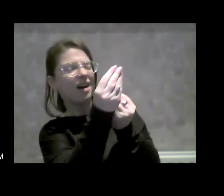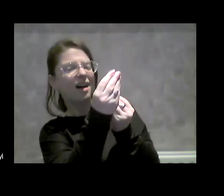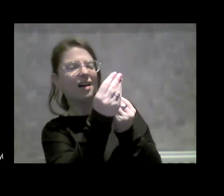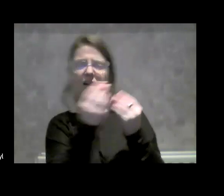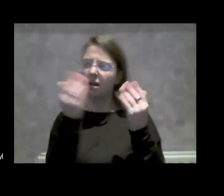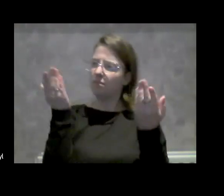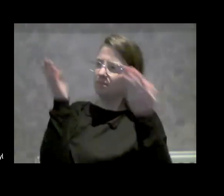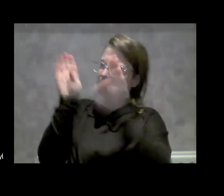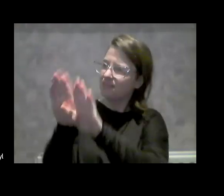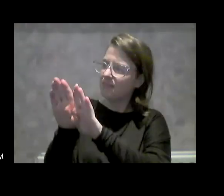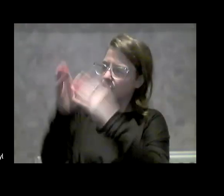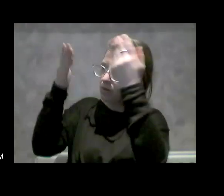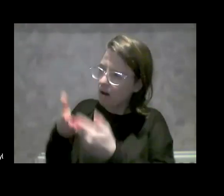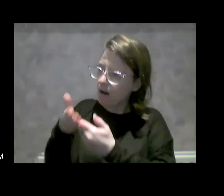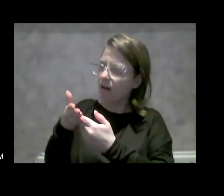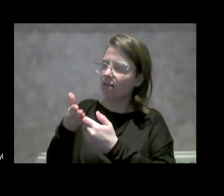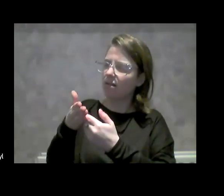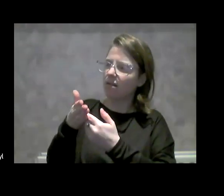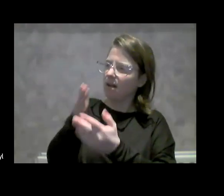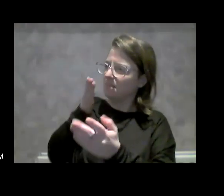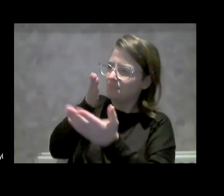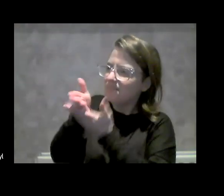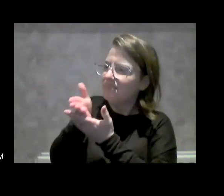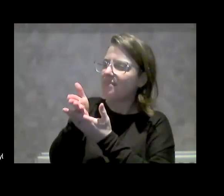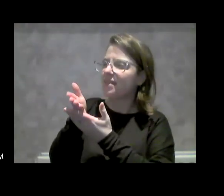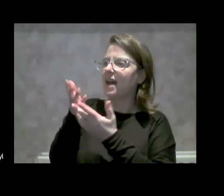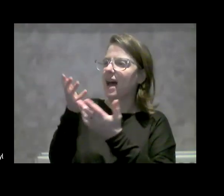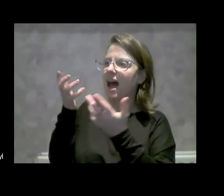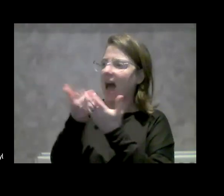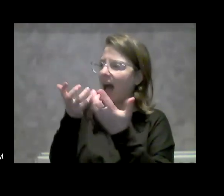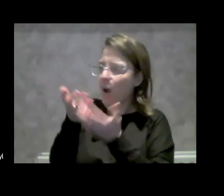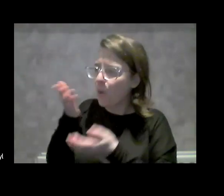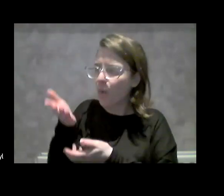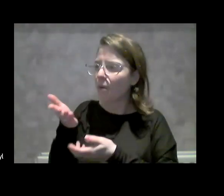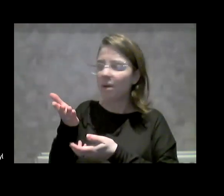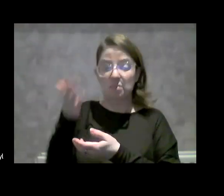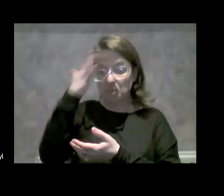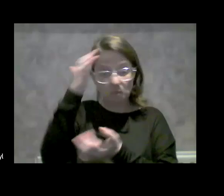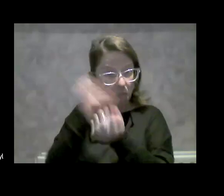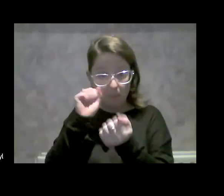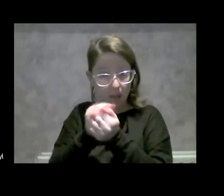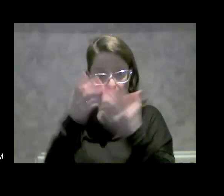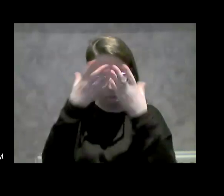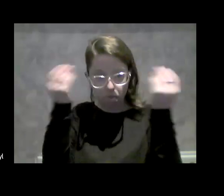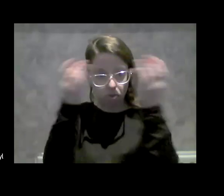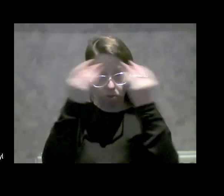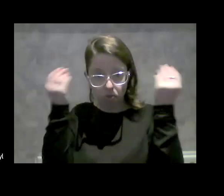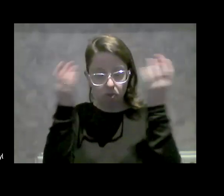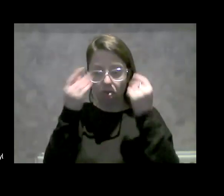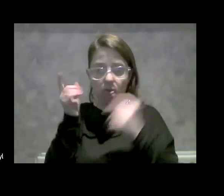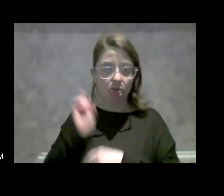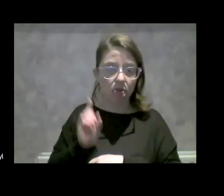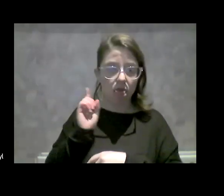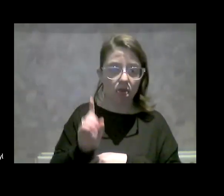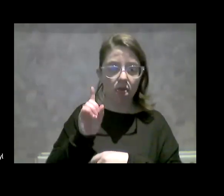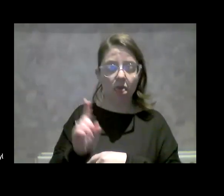exact moment we got there in the cupboard. No one could remember. We all amnesiaed, somnambulant. Had